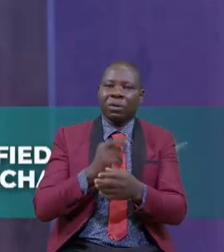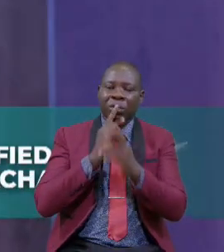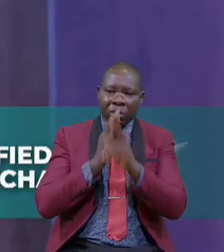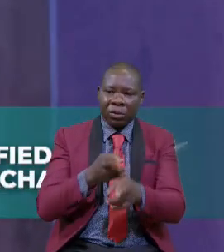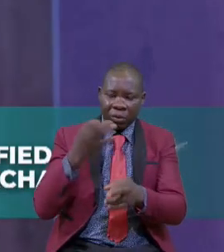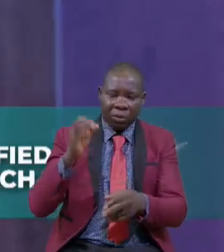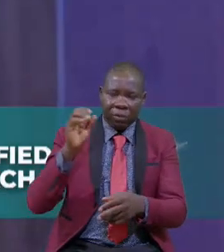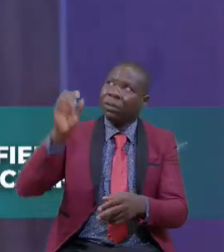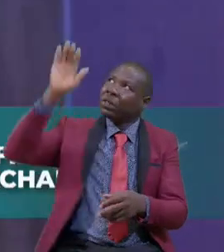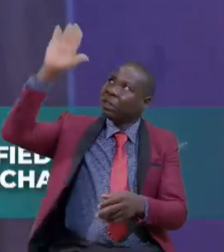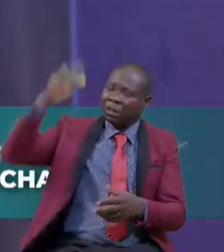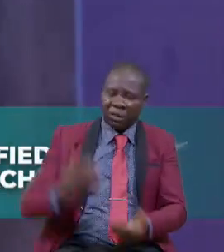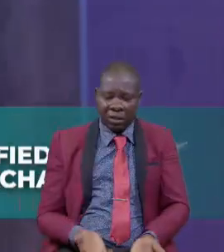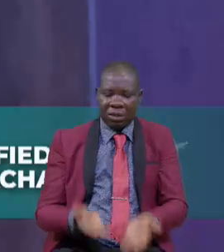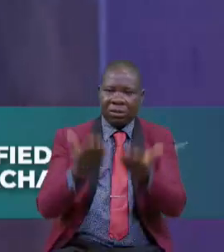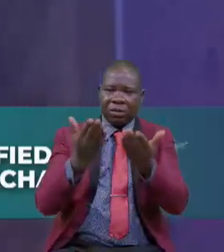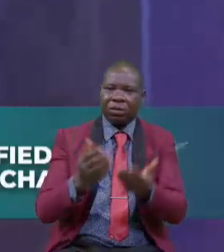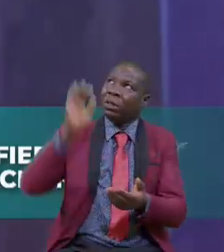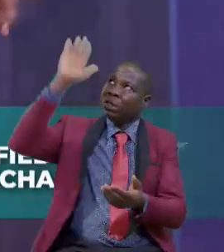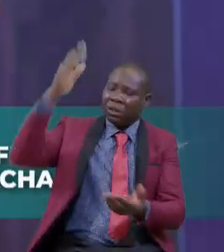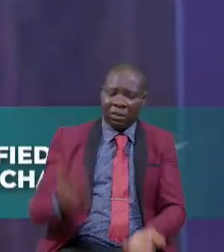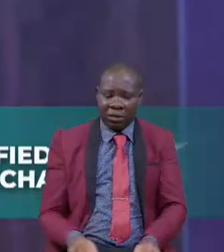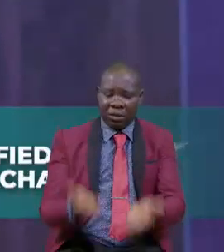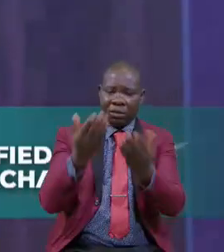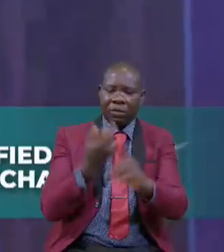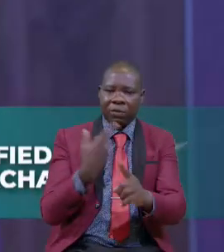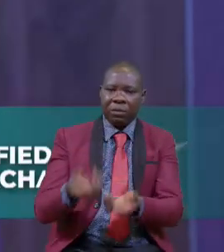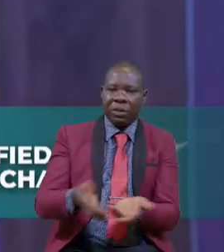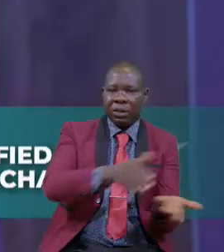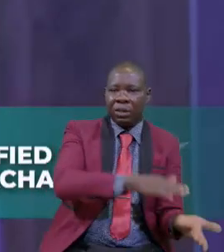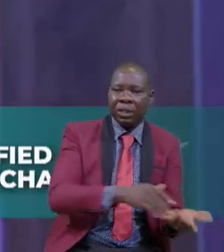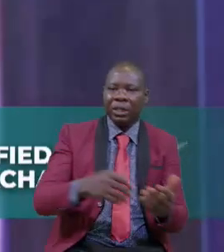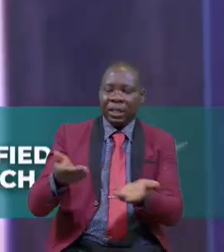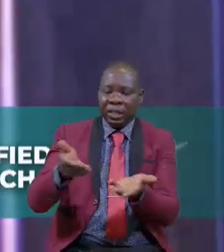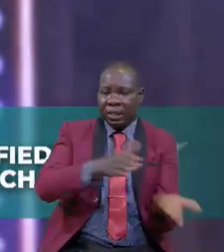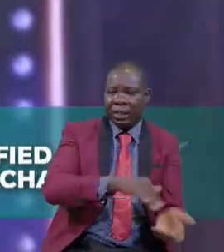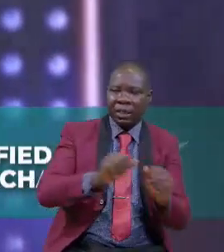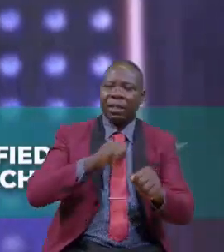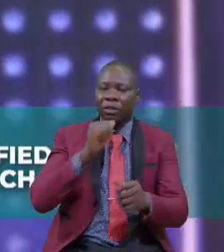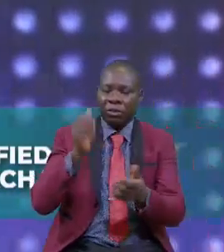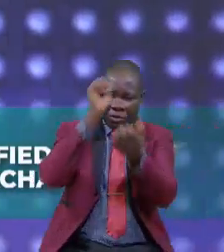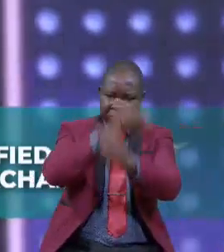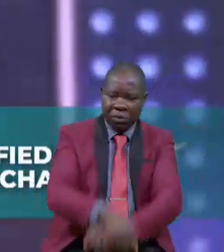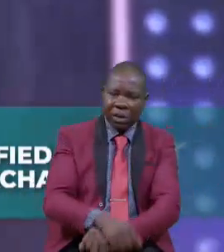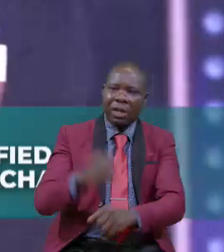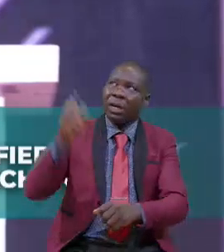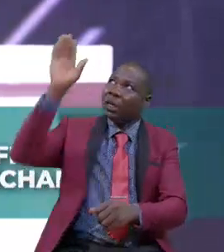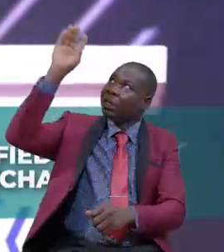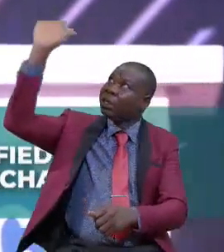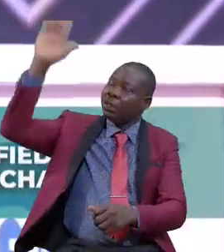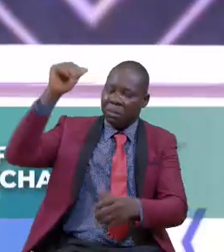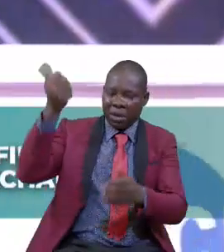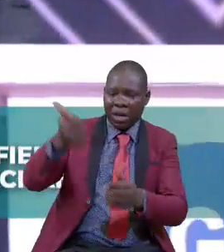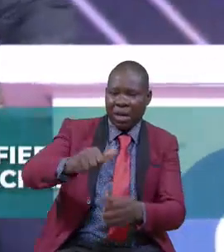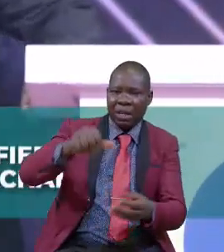risen from the dead, and death cannot conquer him anymore. And the prince of this world cometh, and